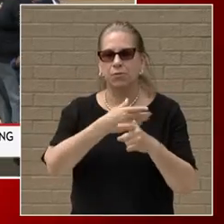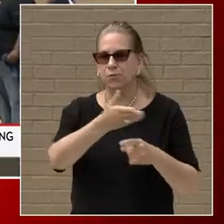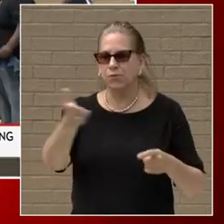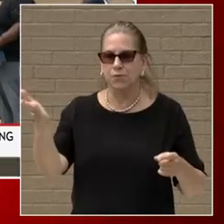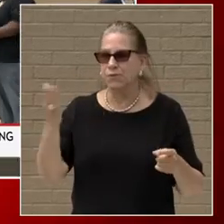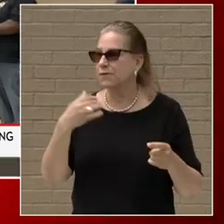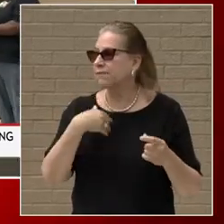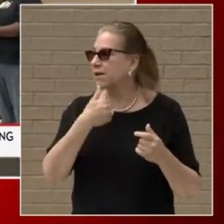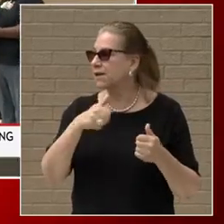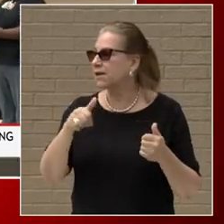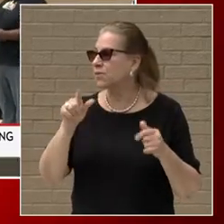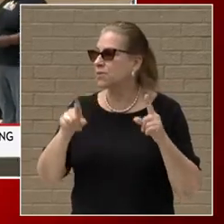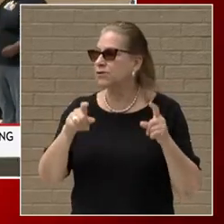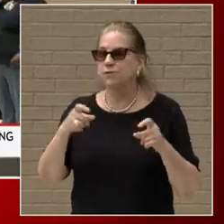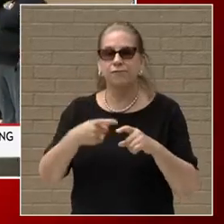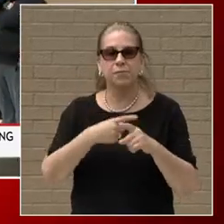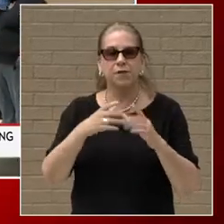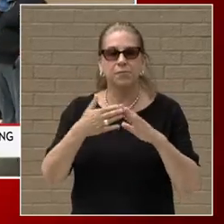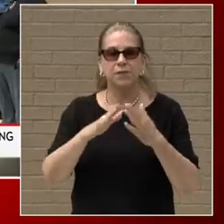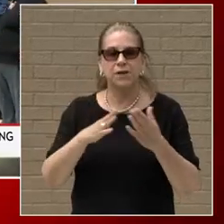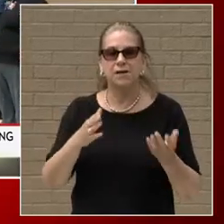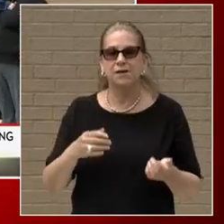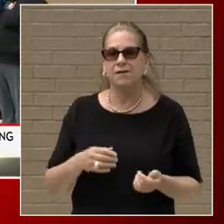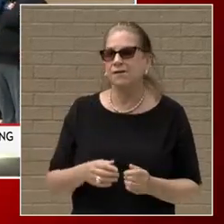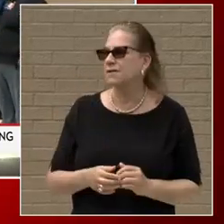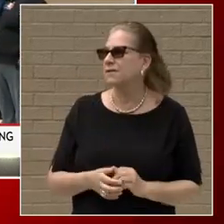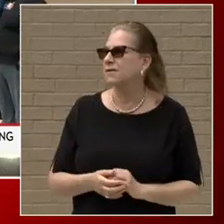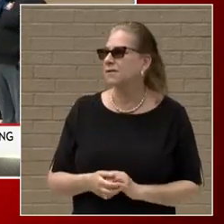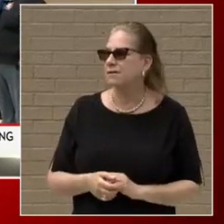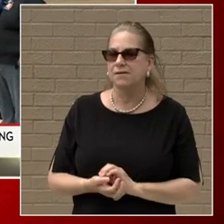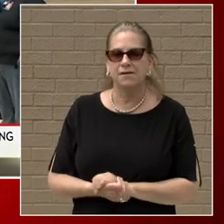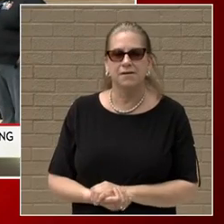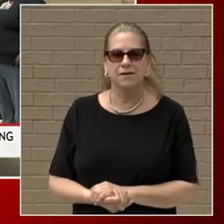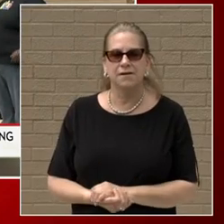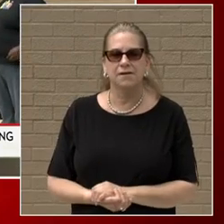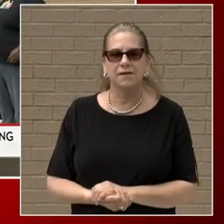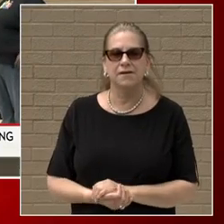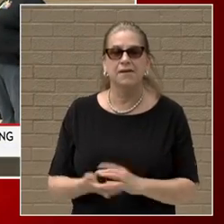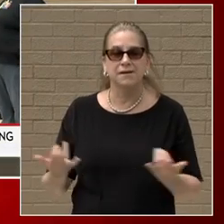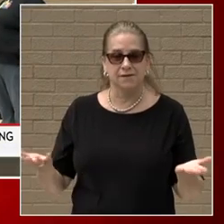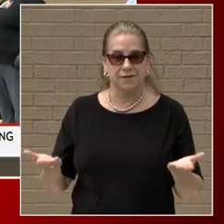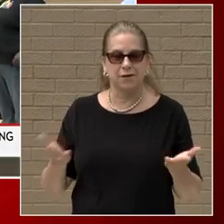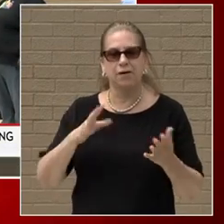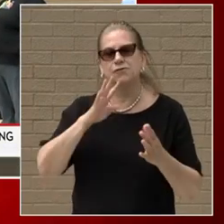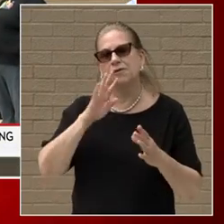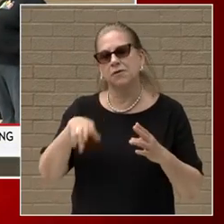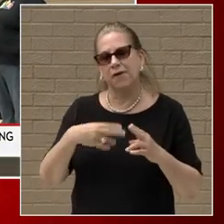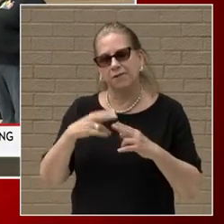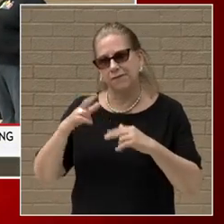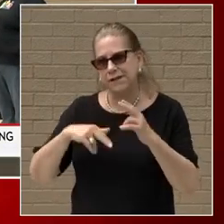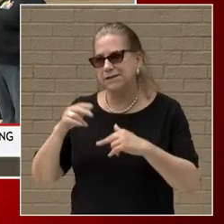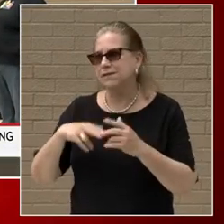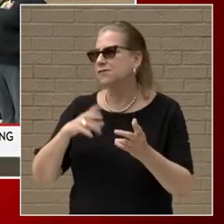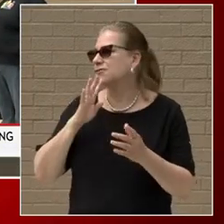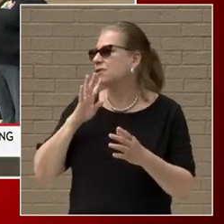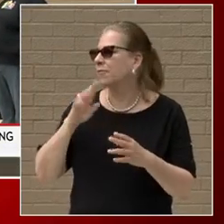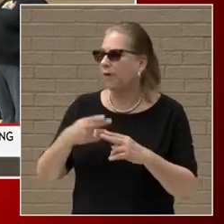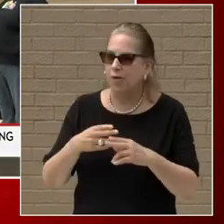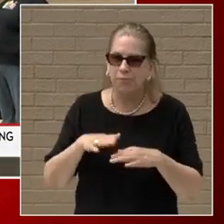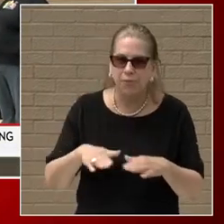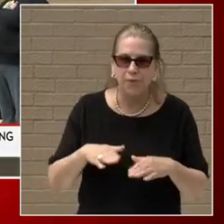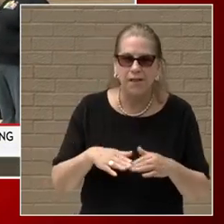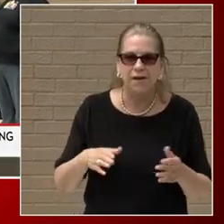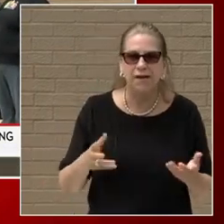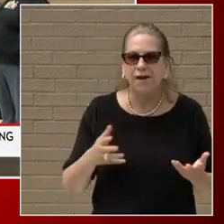questions, I can take a few of those, and then we can walk in and see the facility. And then, of course, see the pool, which I know everybody wants to